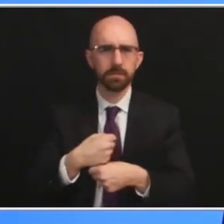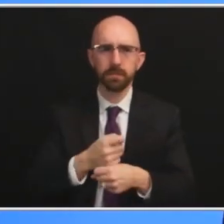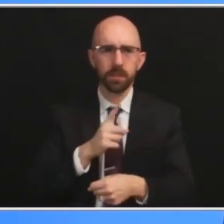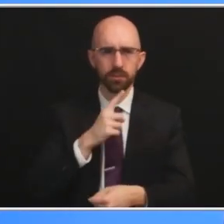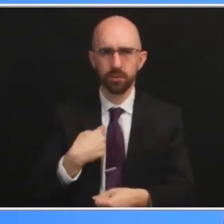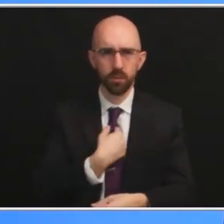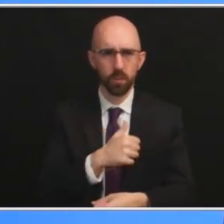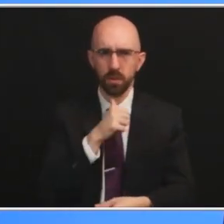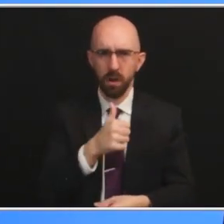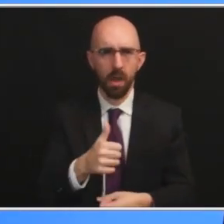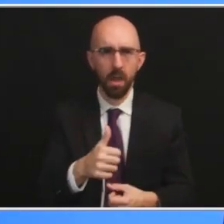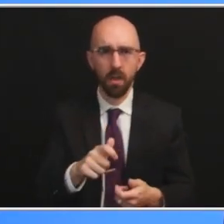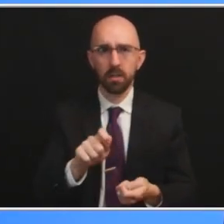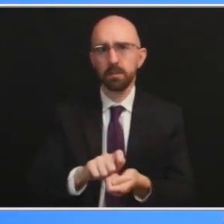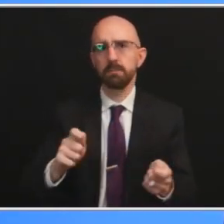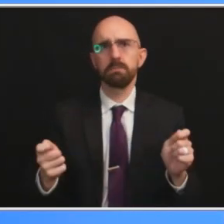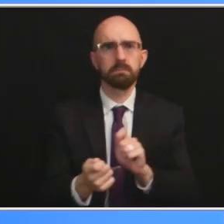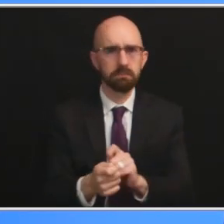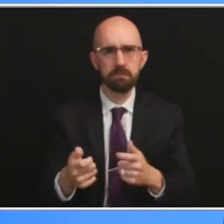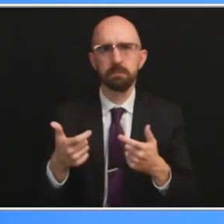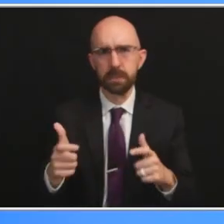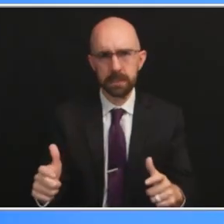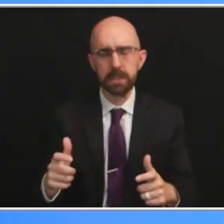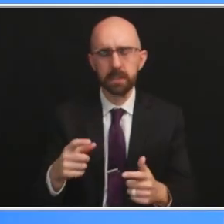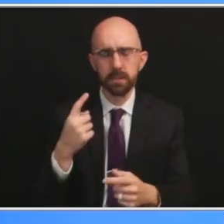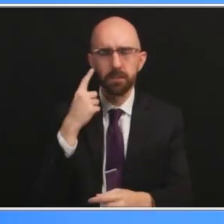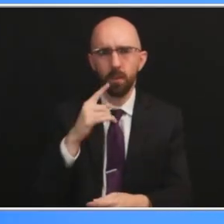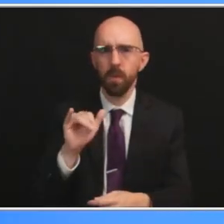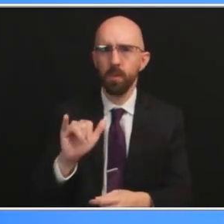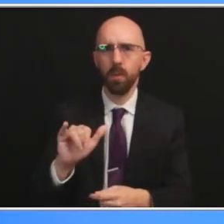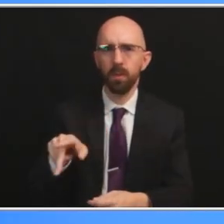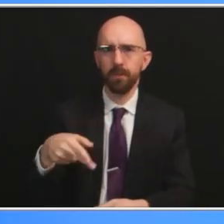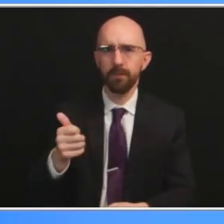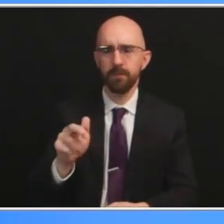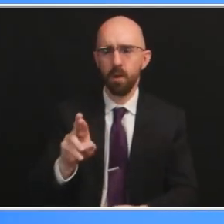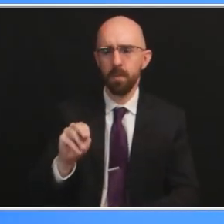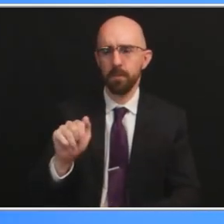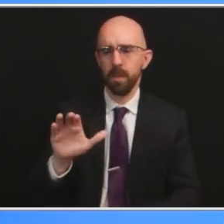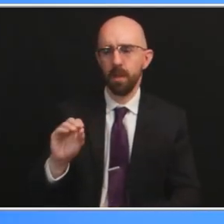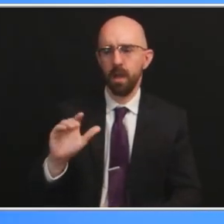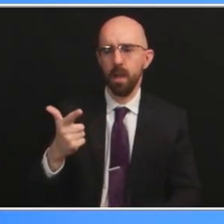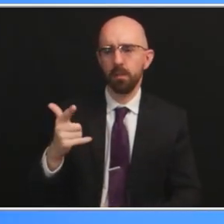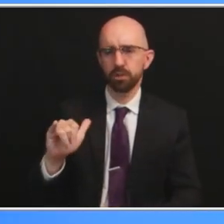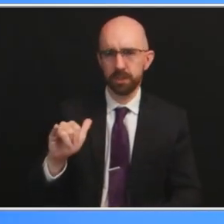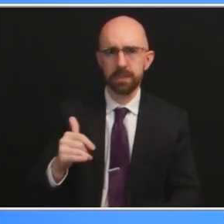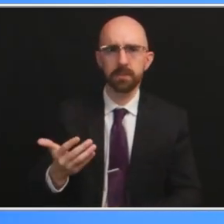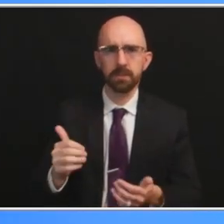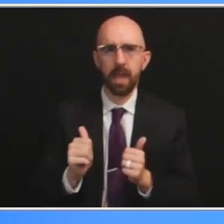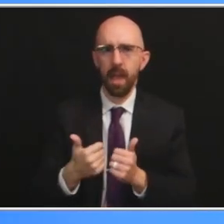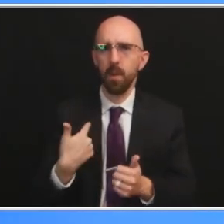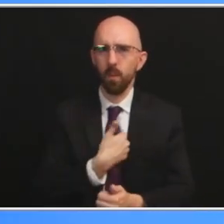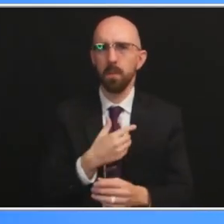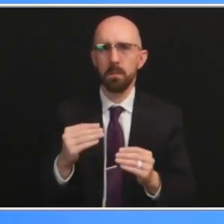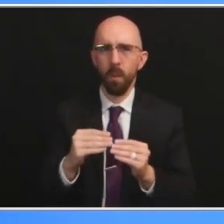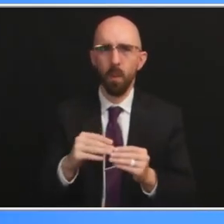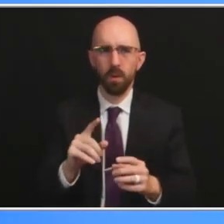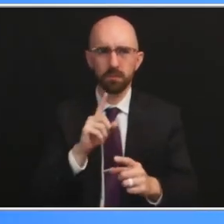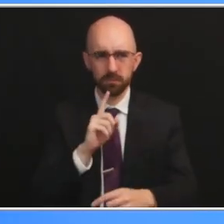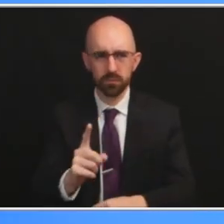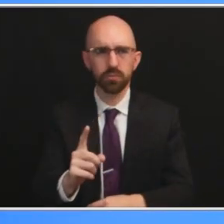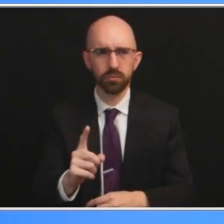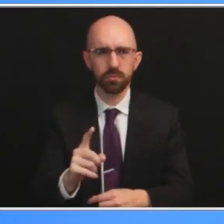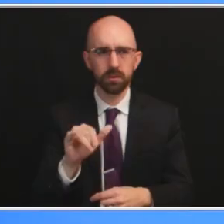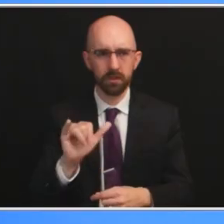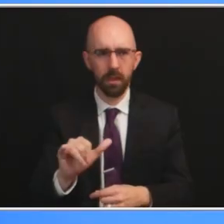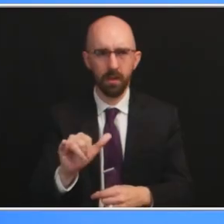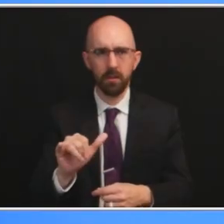big changes to the pharmacology. That way we were more certain that some of the changes that we were